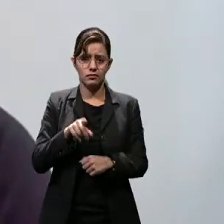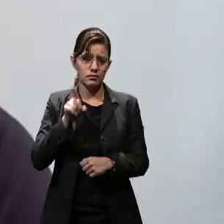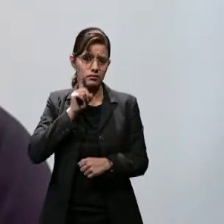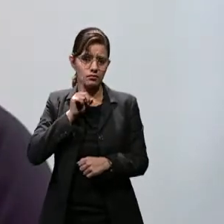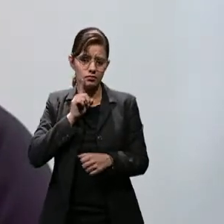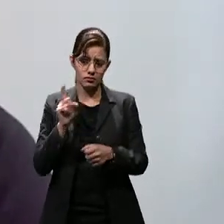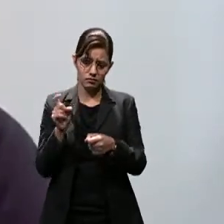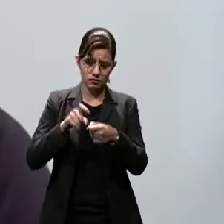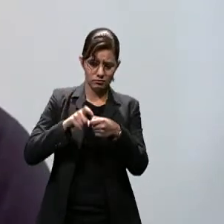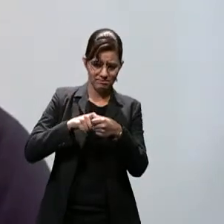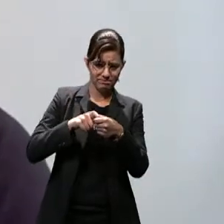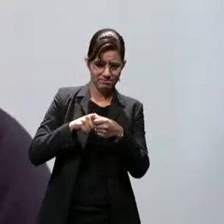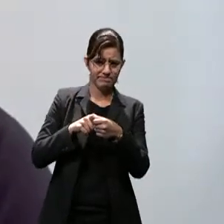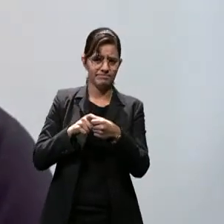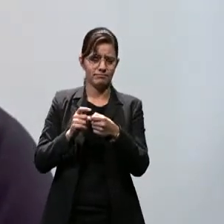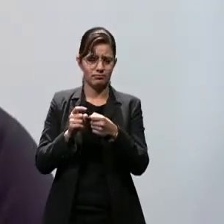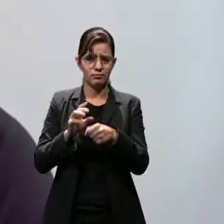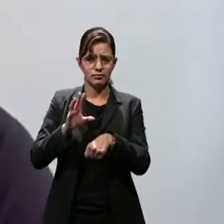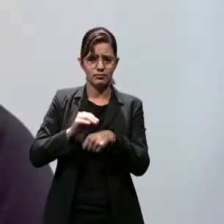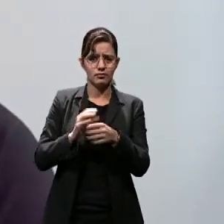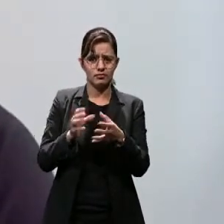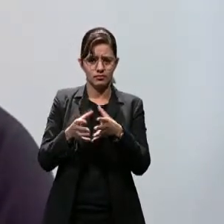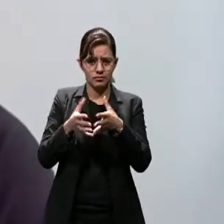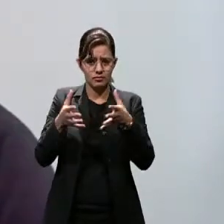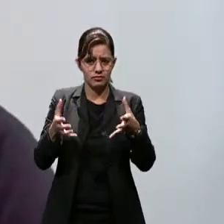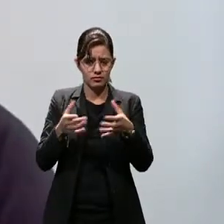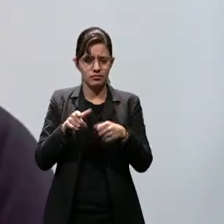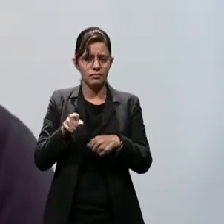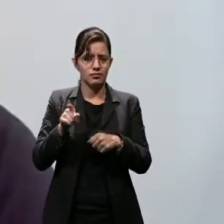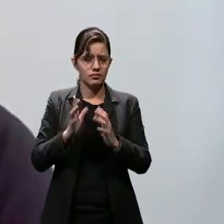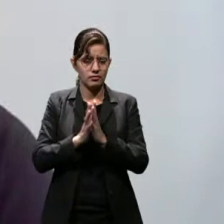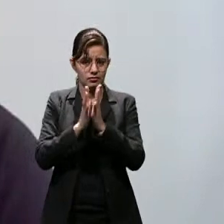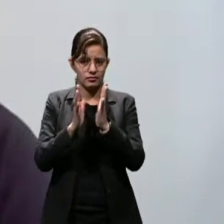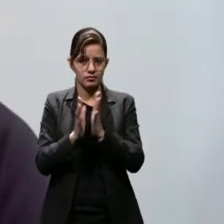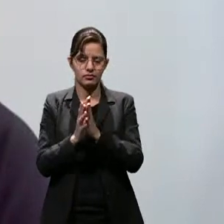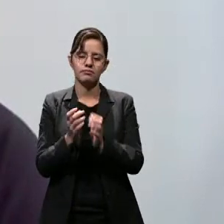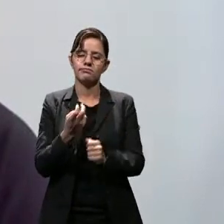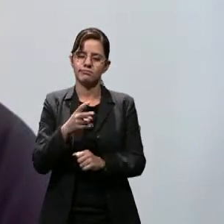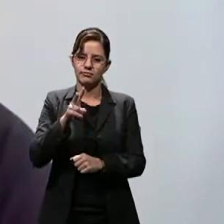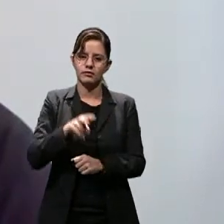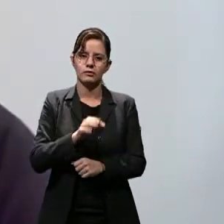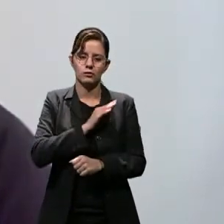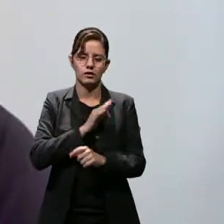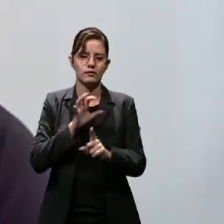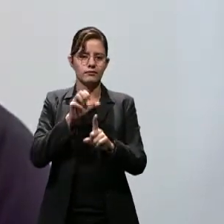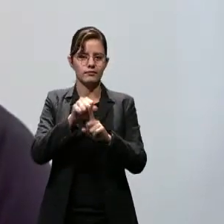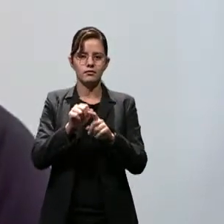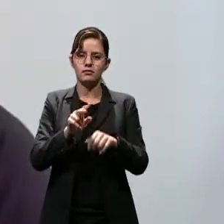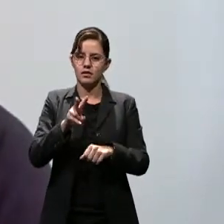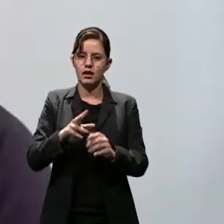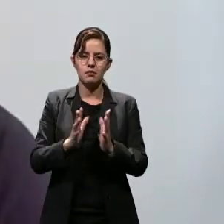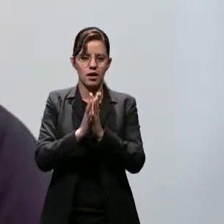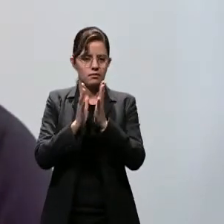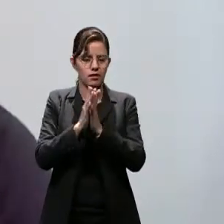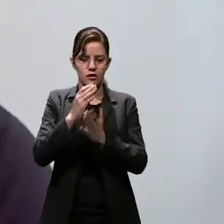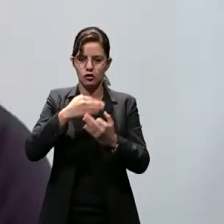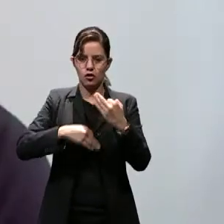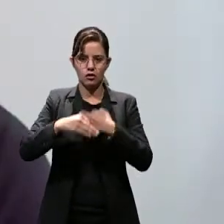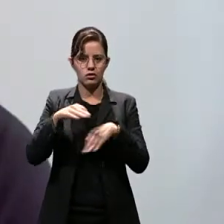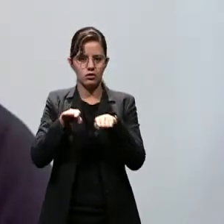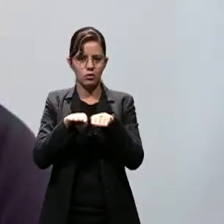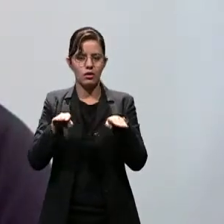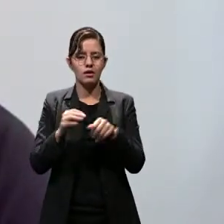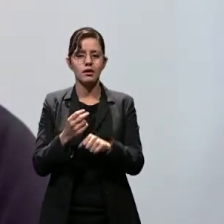truly participative democracy, and only through parity, we can have a roadmap of the recognition, access